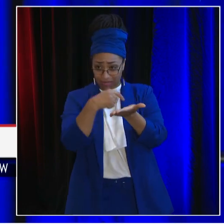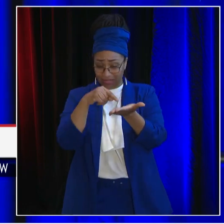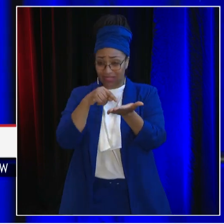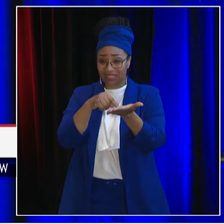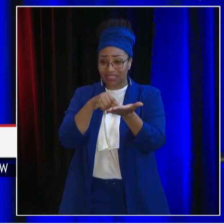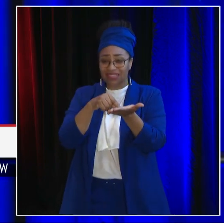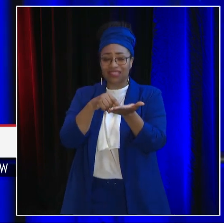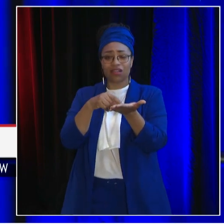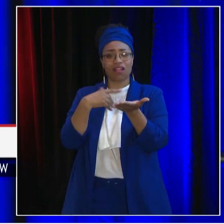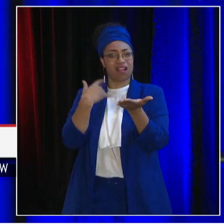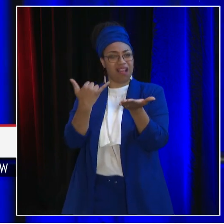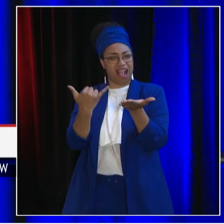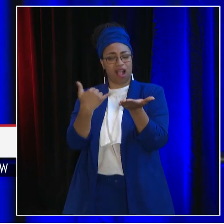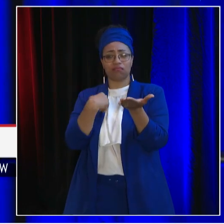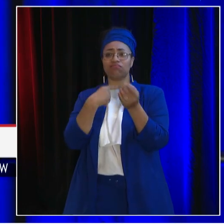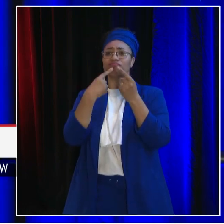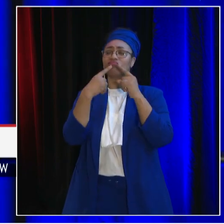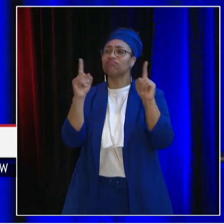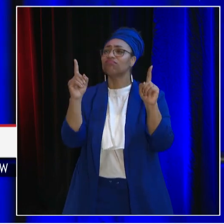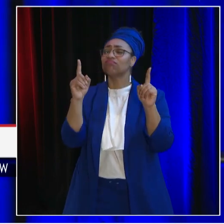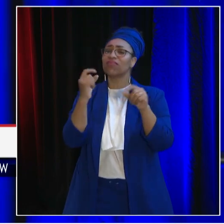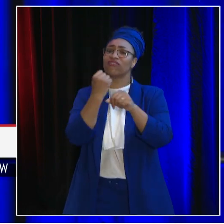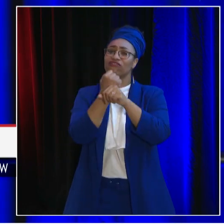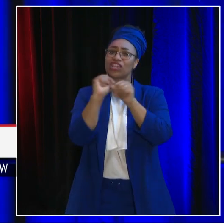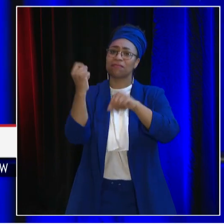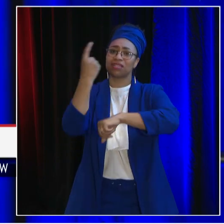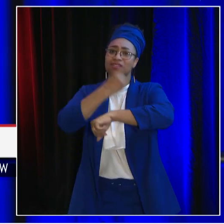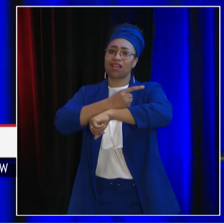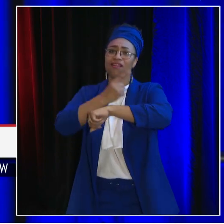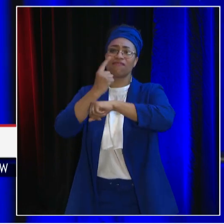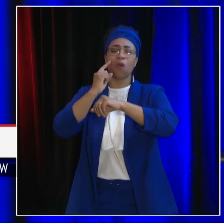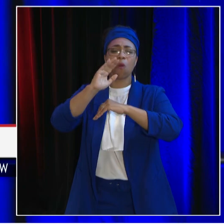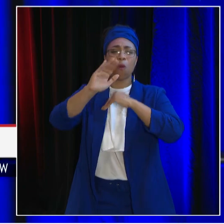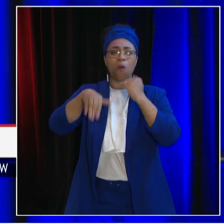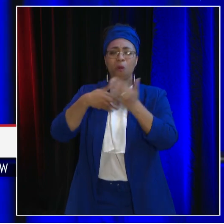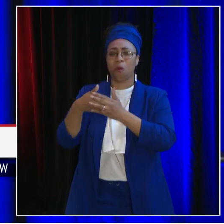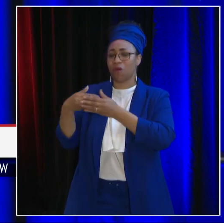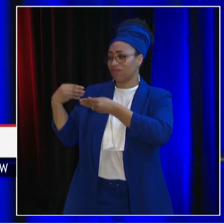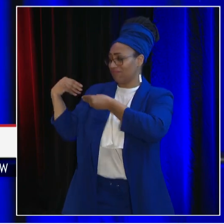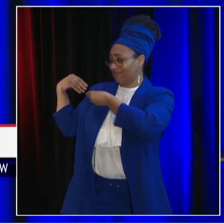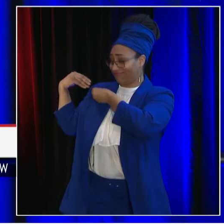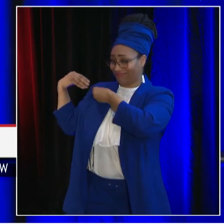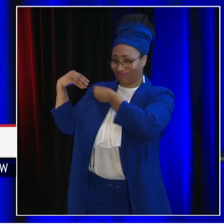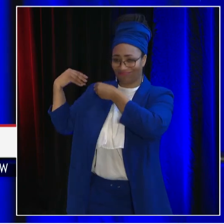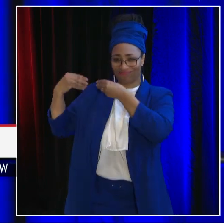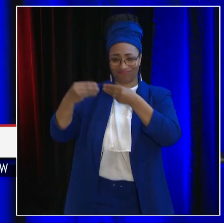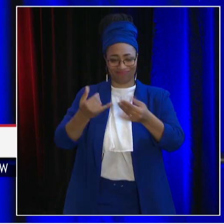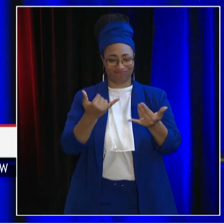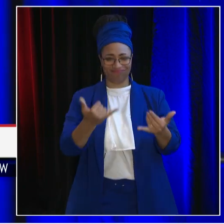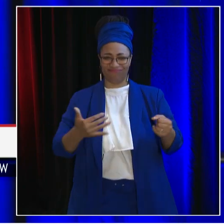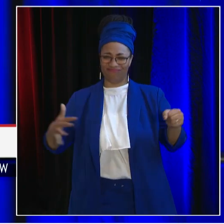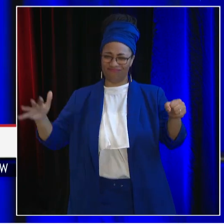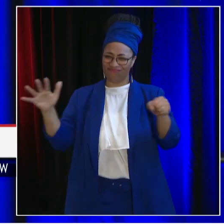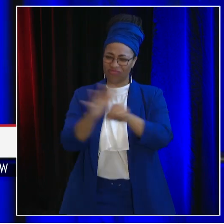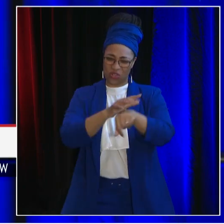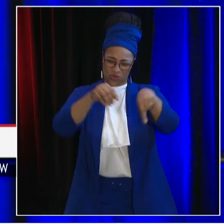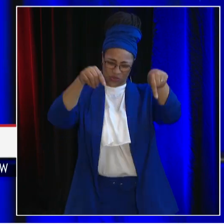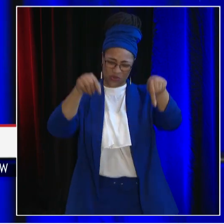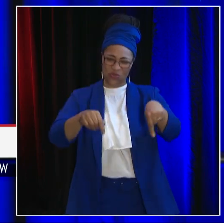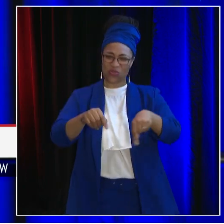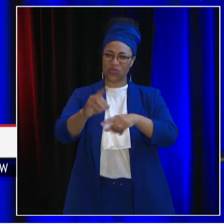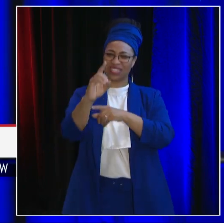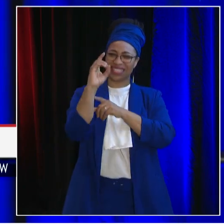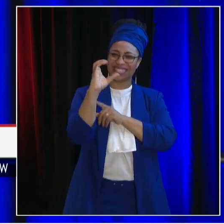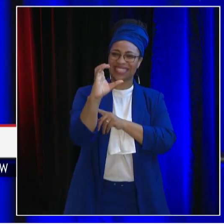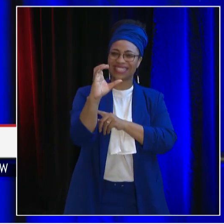for freedom for all, a commitment for full representation for DC. Let's